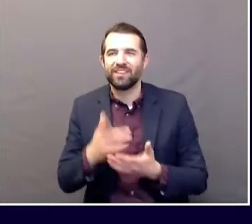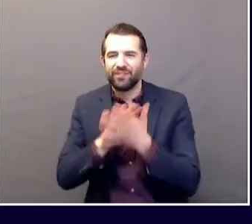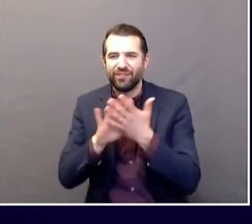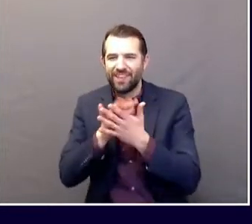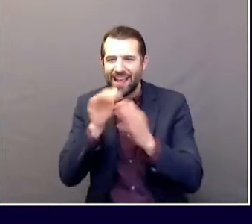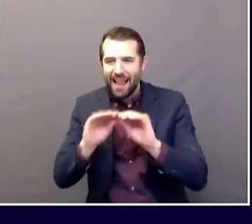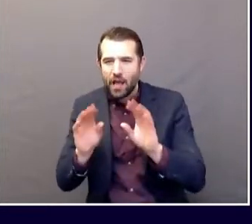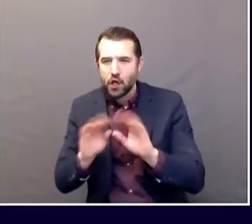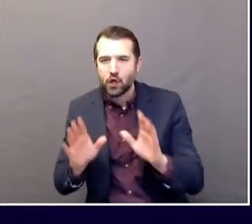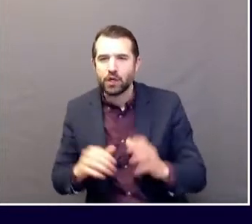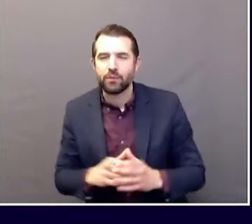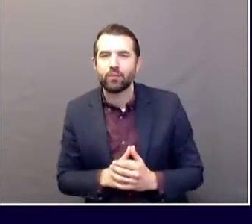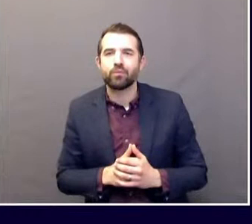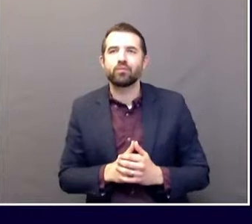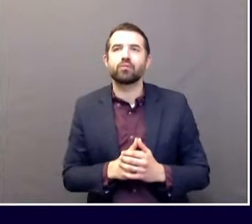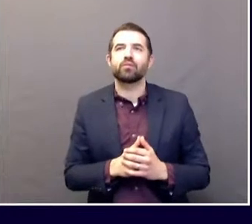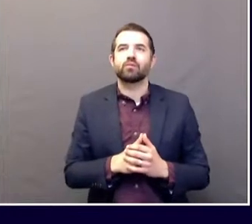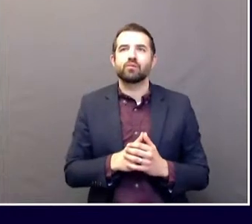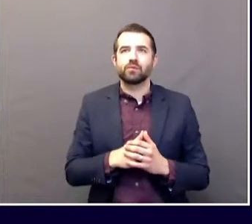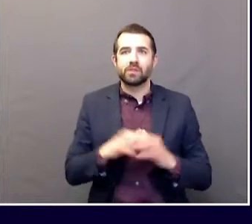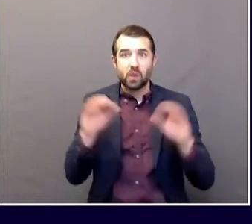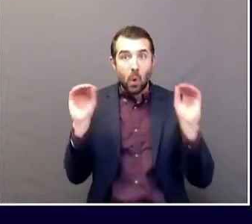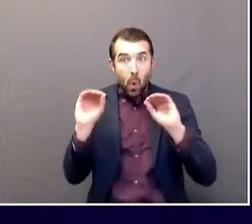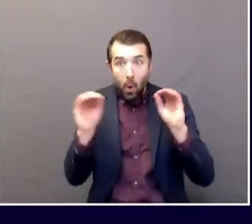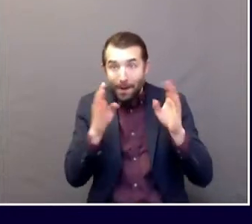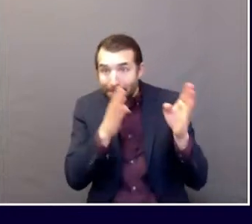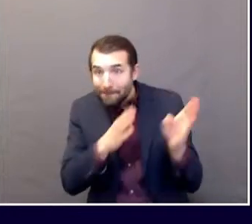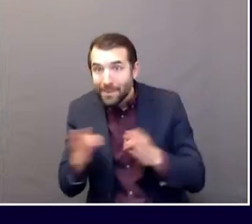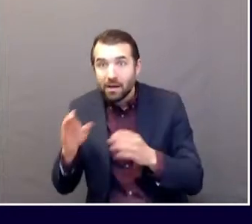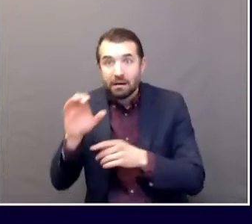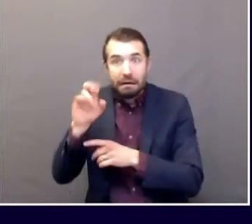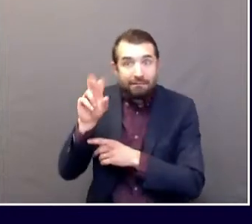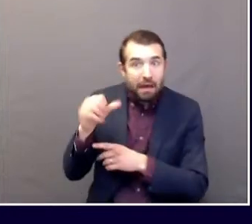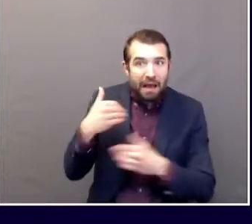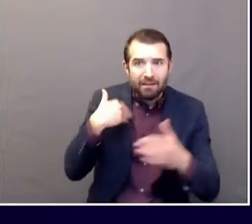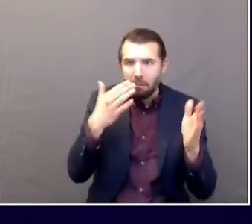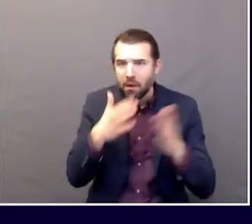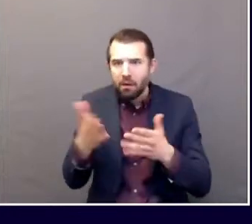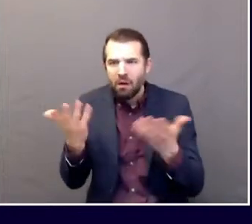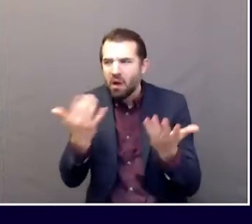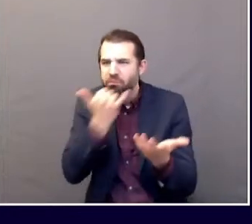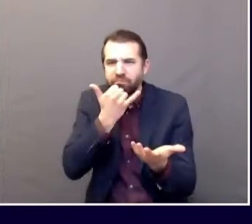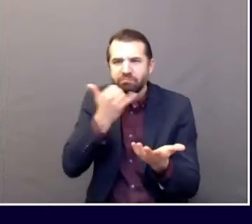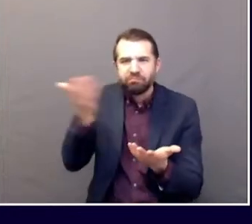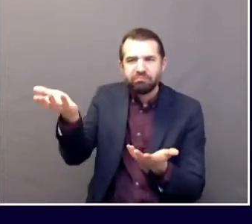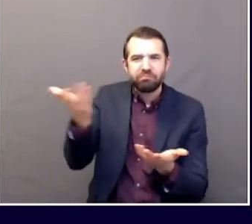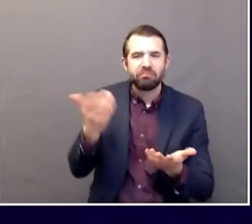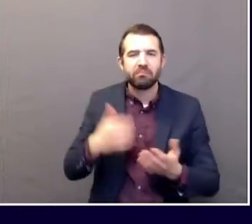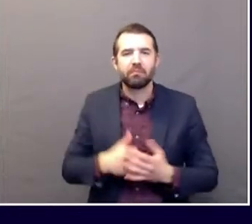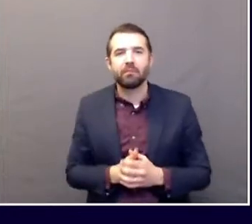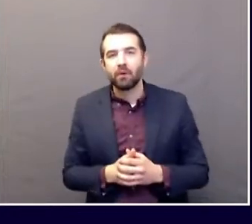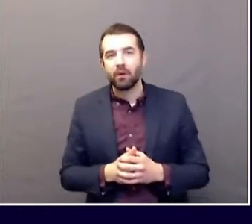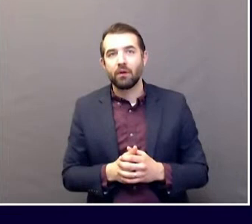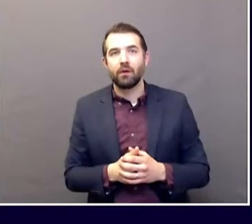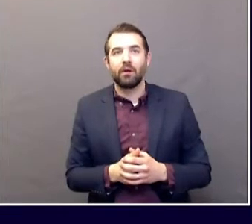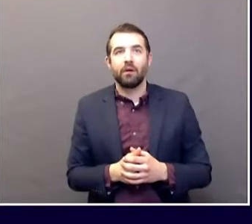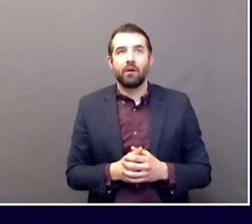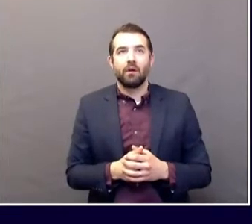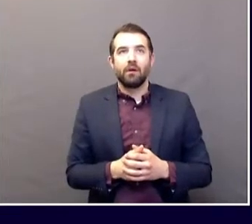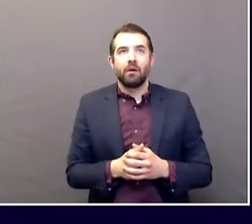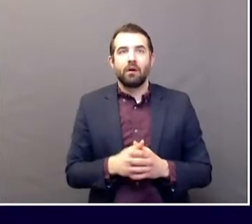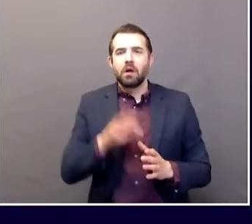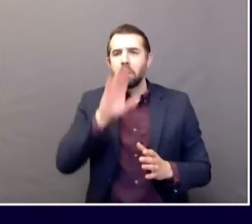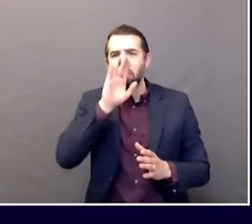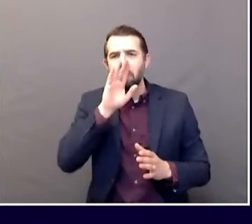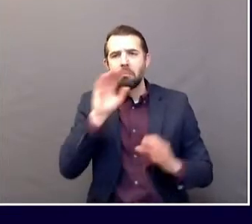allocated to be put in arms? No, Chris, I don't want to suggest that we were frustrated or anything in that regard. We saw that